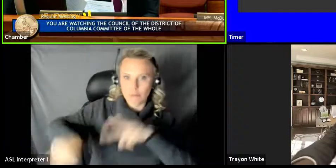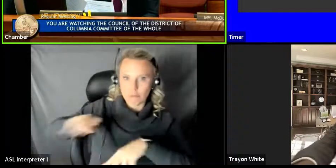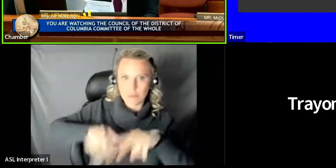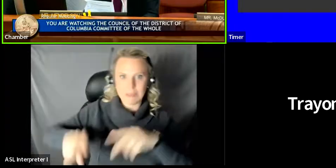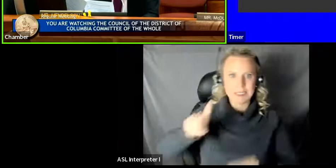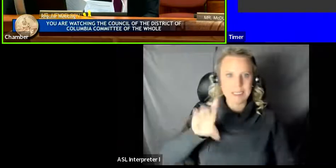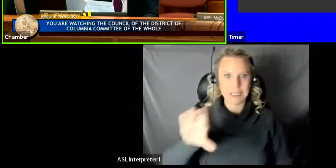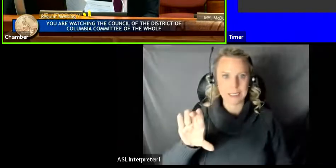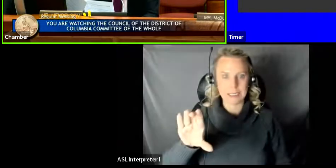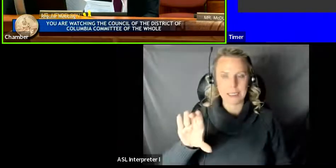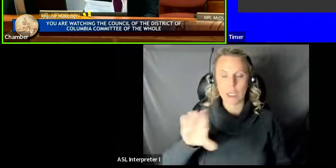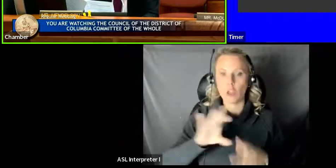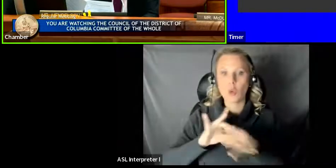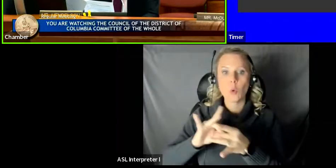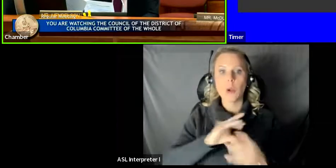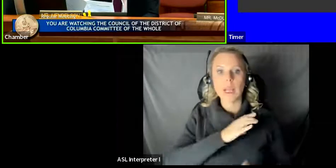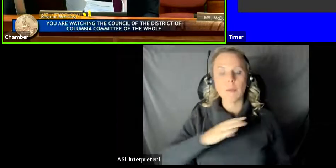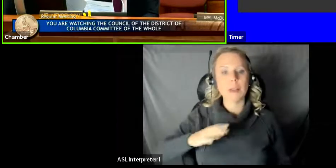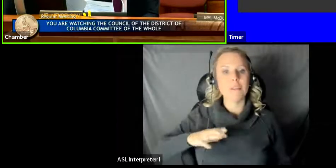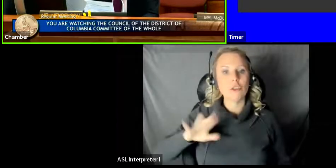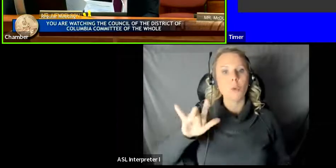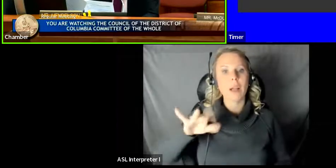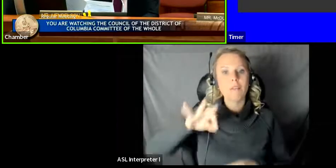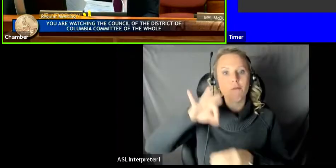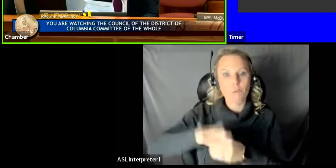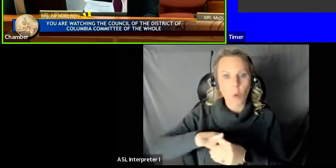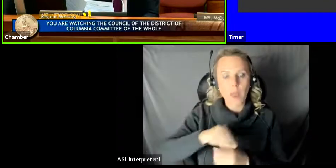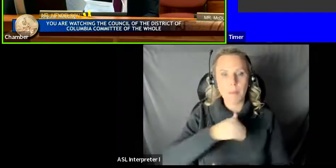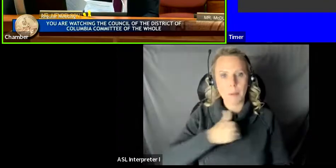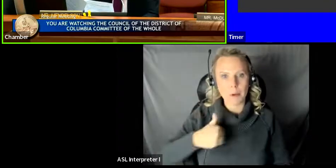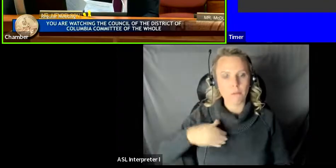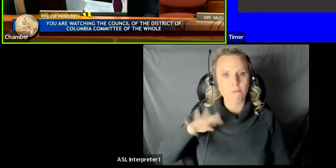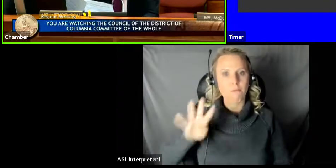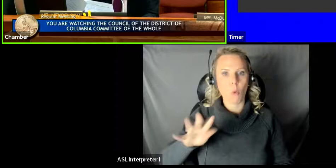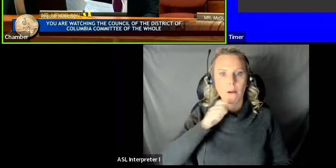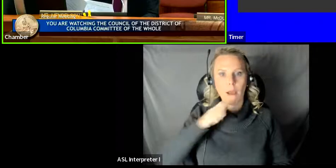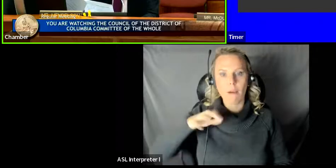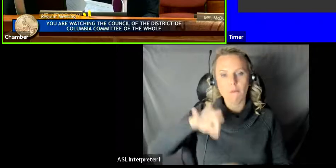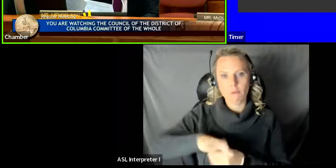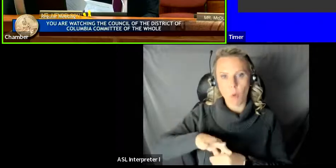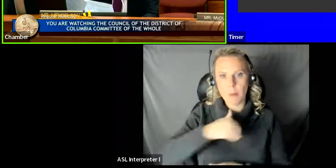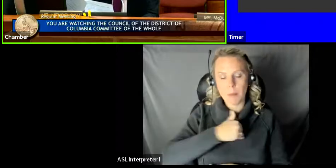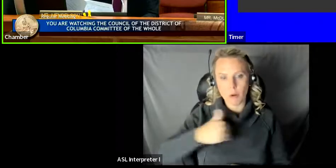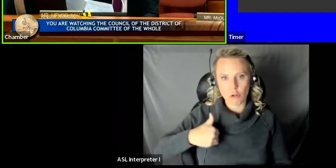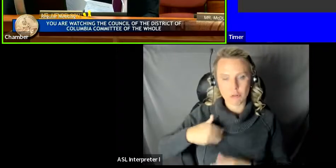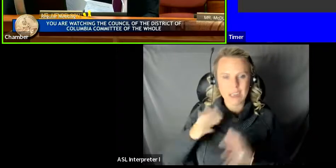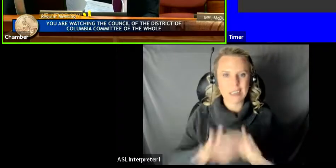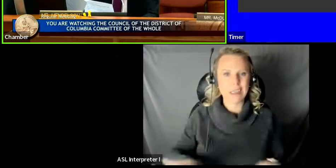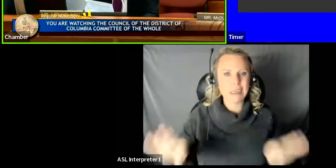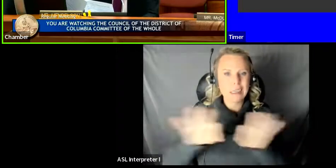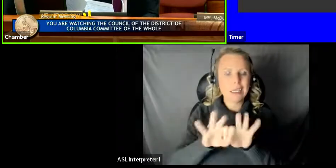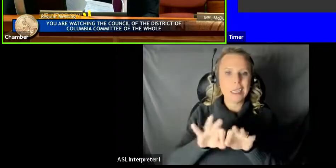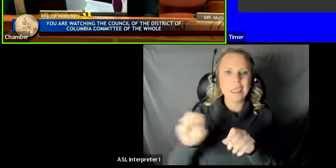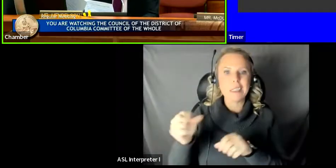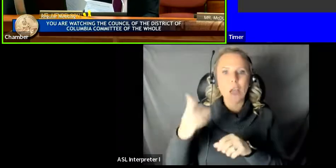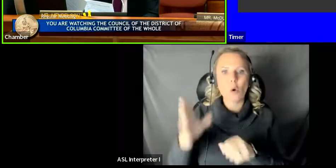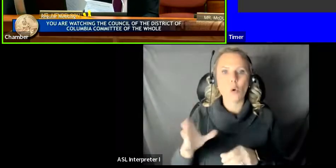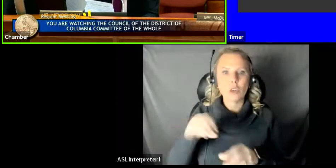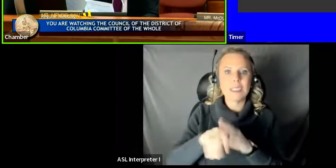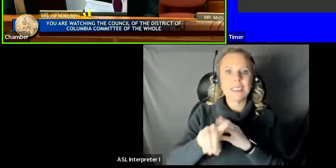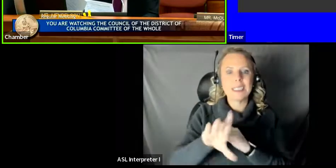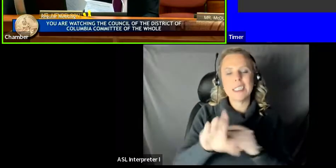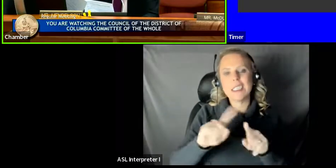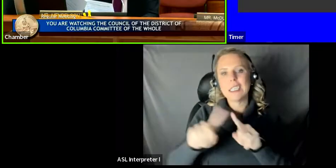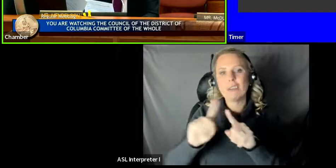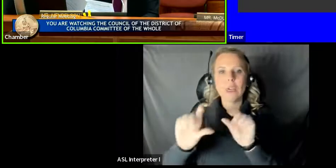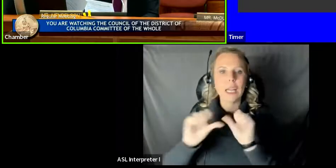coordinating committee consists of 25 voting members and 4 non-voting members representing key community stakeholder constituencies and certain district agency heads